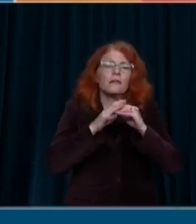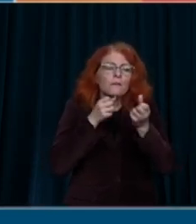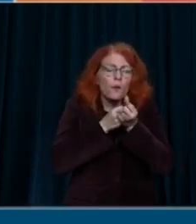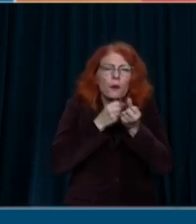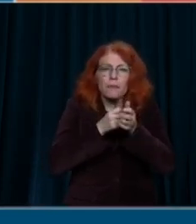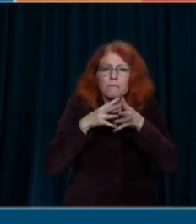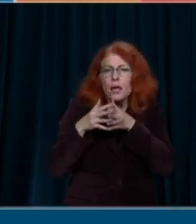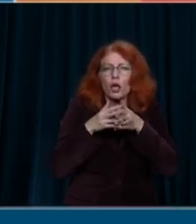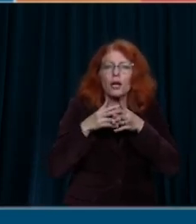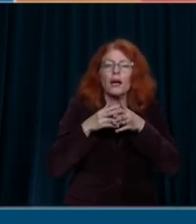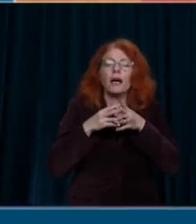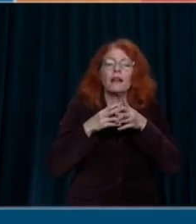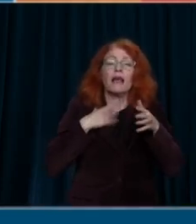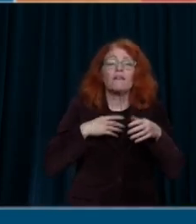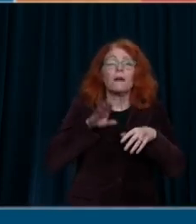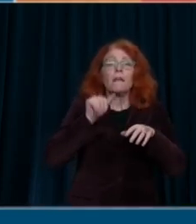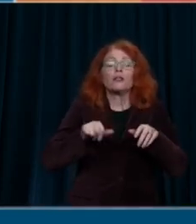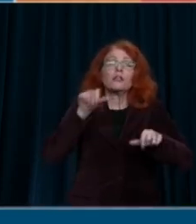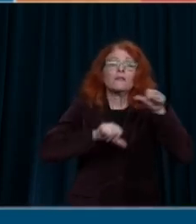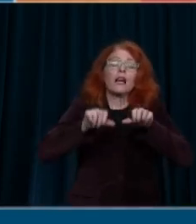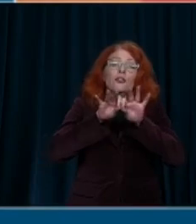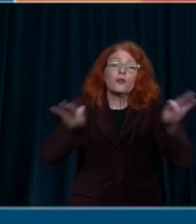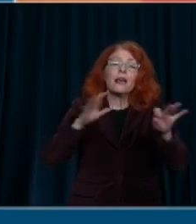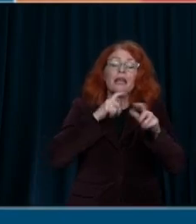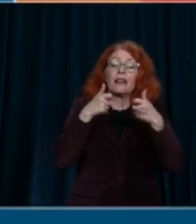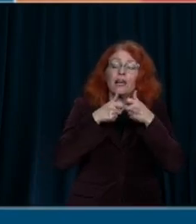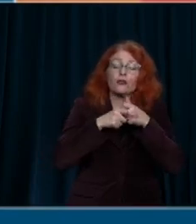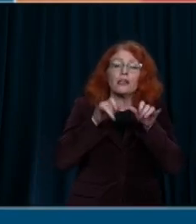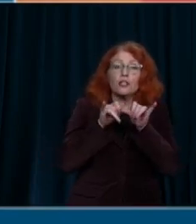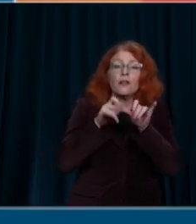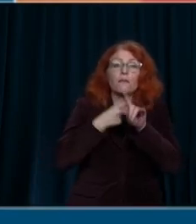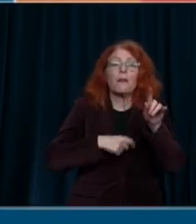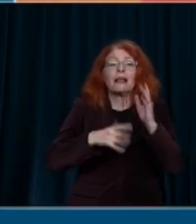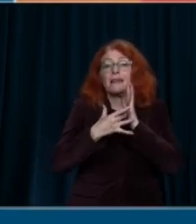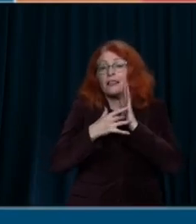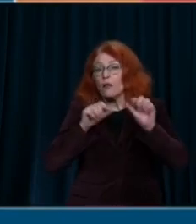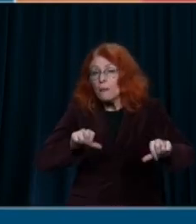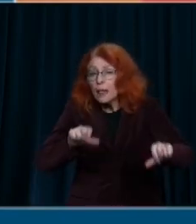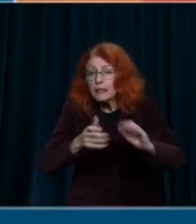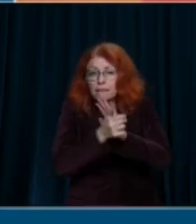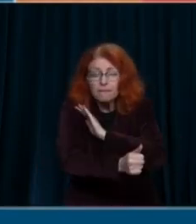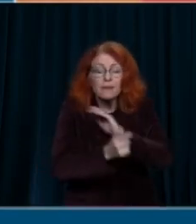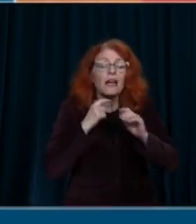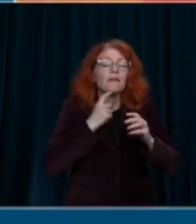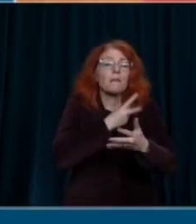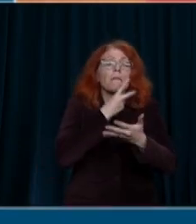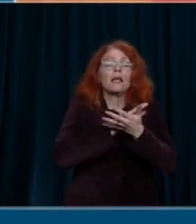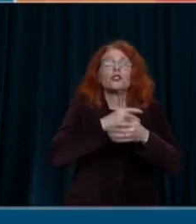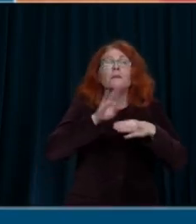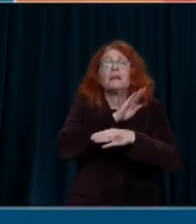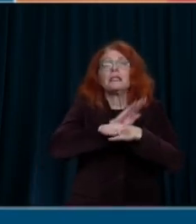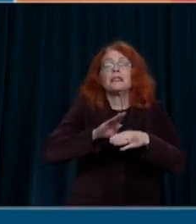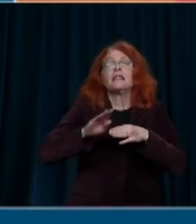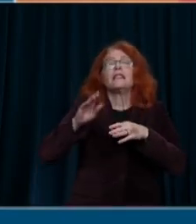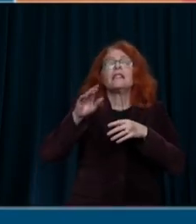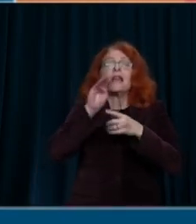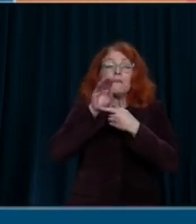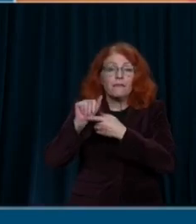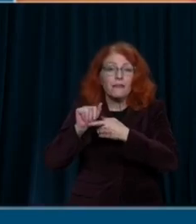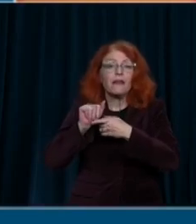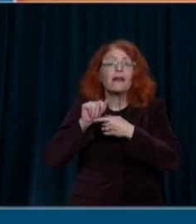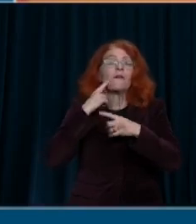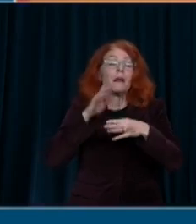I have a Bachelor of Science degree in electrical engineering for my technical abilities. I have a Master's of Business Administration for my business